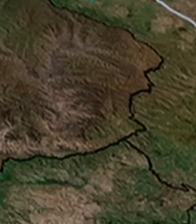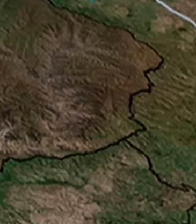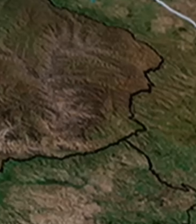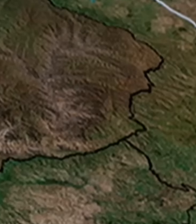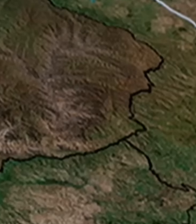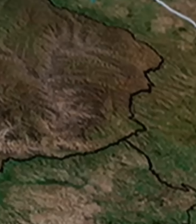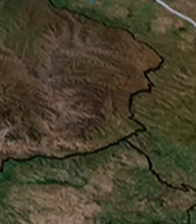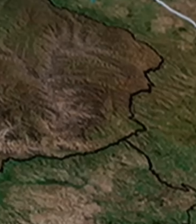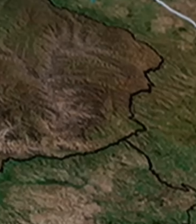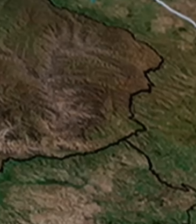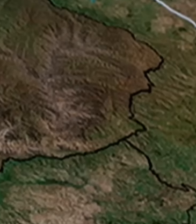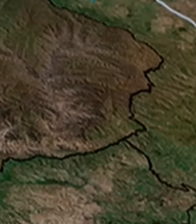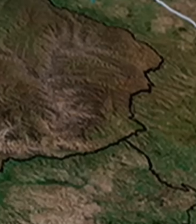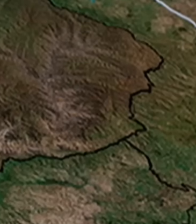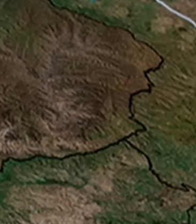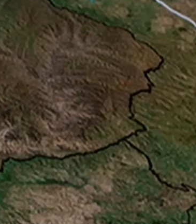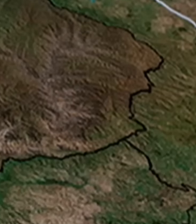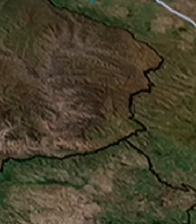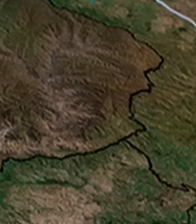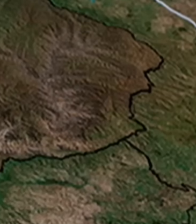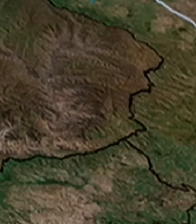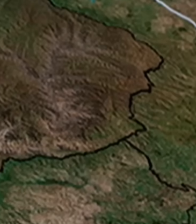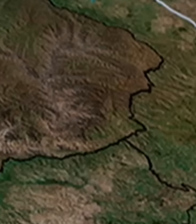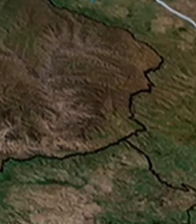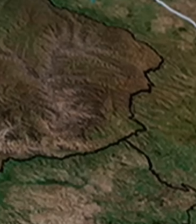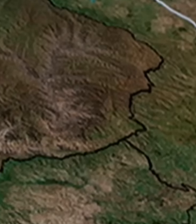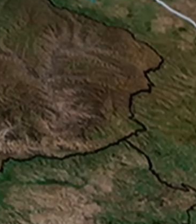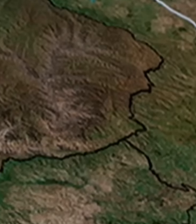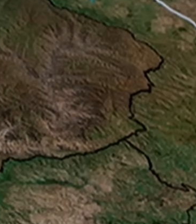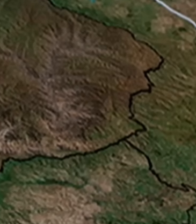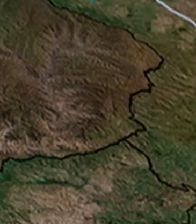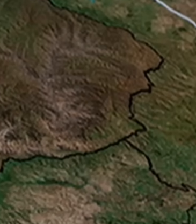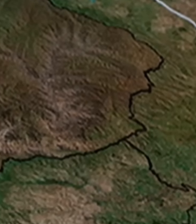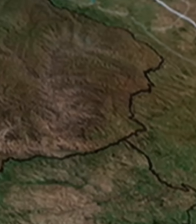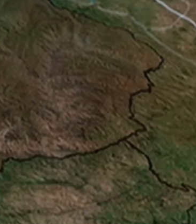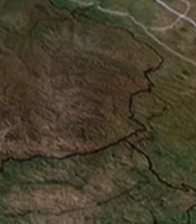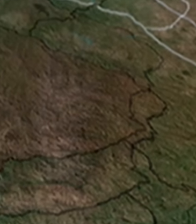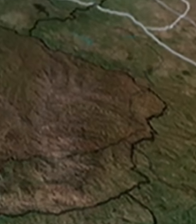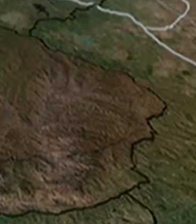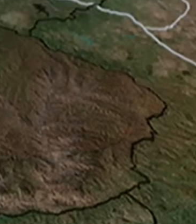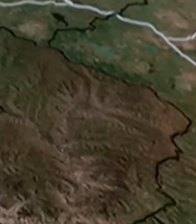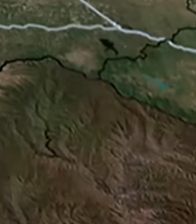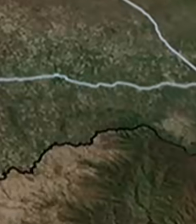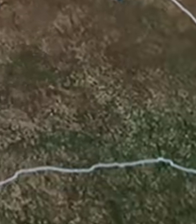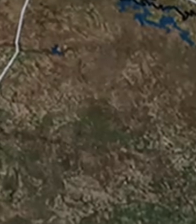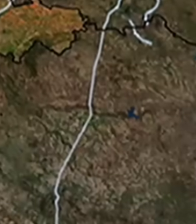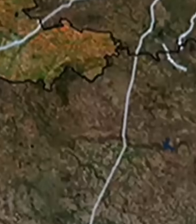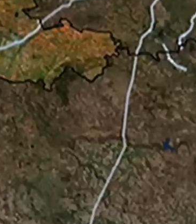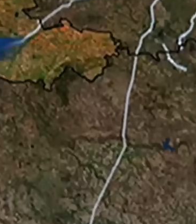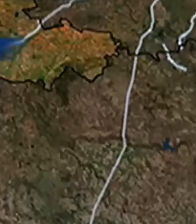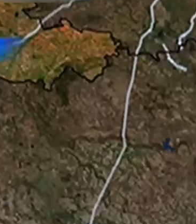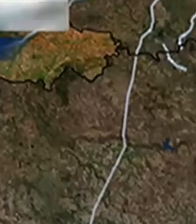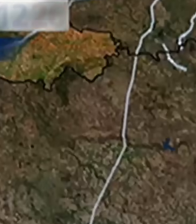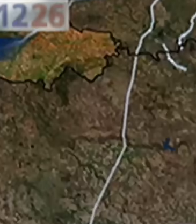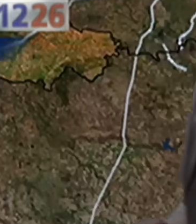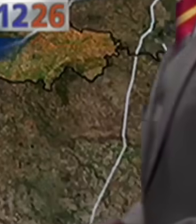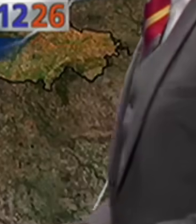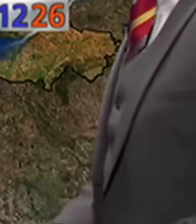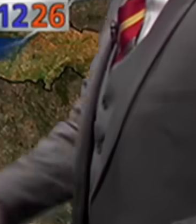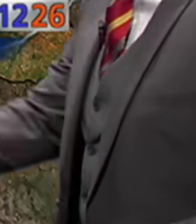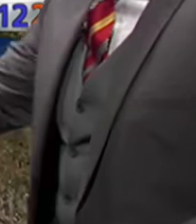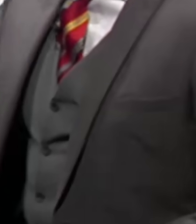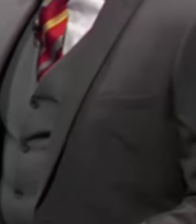ka Frankfurt go tla jwale gona ka Wepener le teng re gati di kala fela go robong go fitla go masome a mabedi a metse e tsheletseng kao fela boholo ba